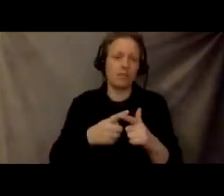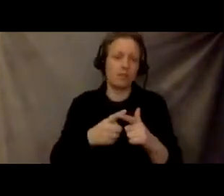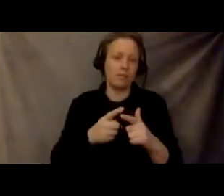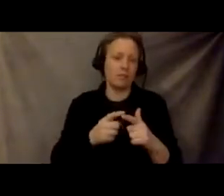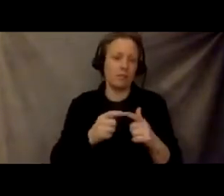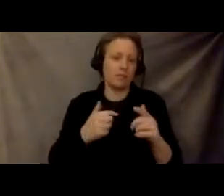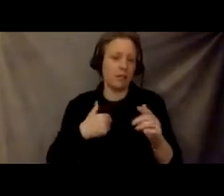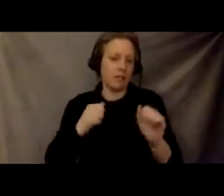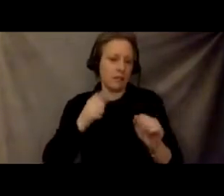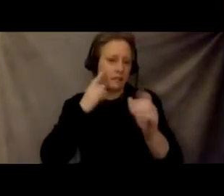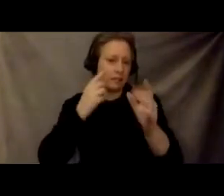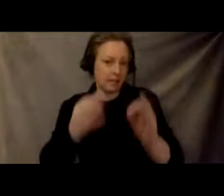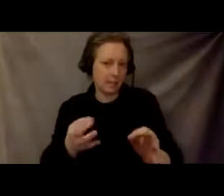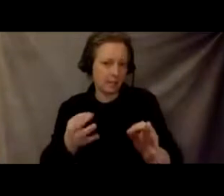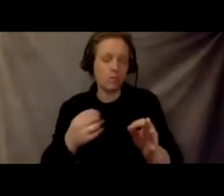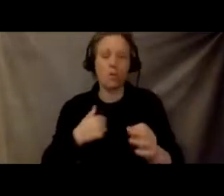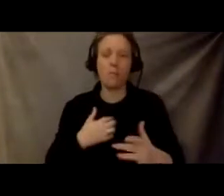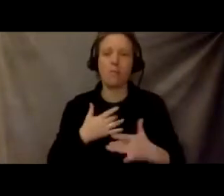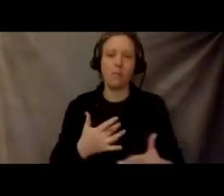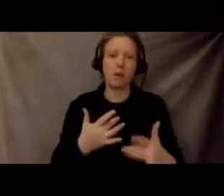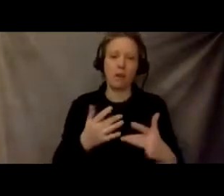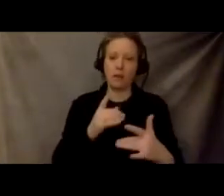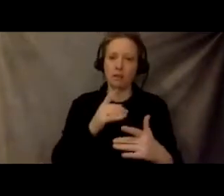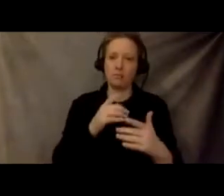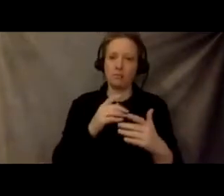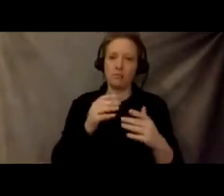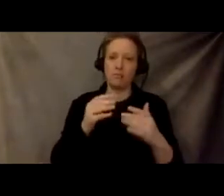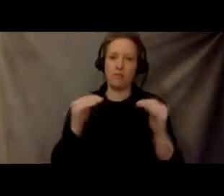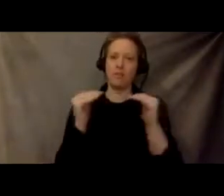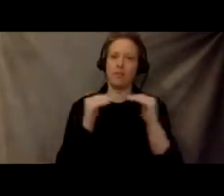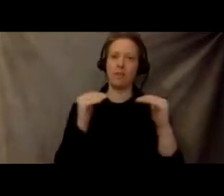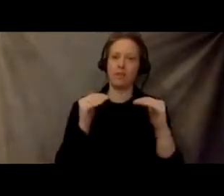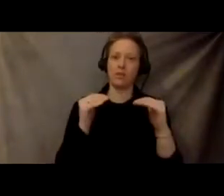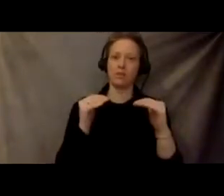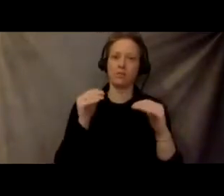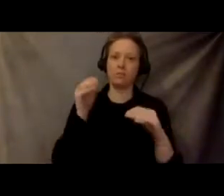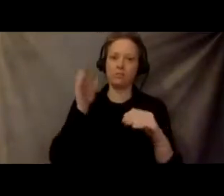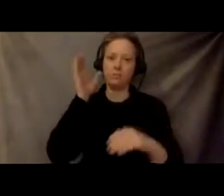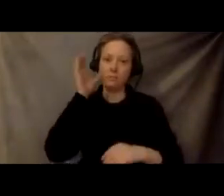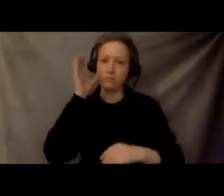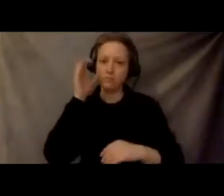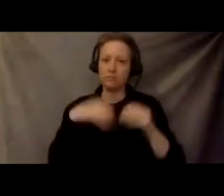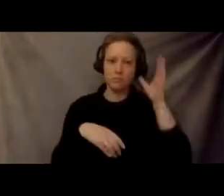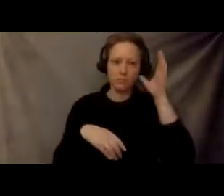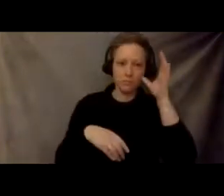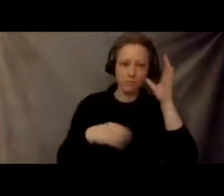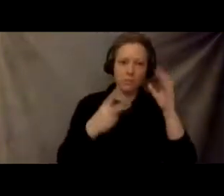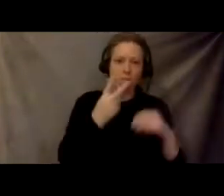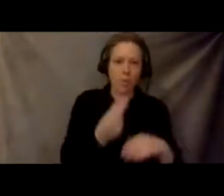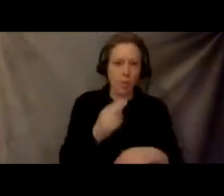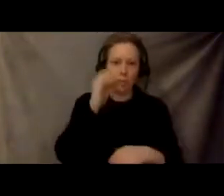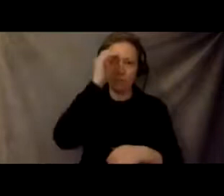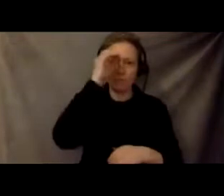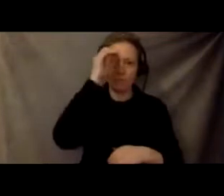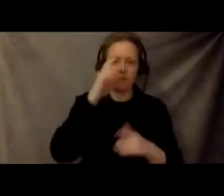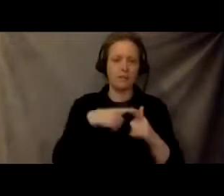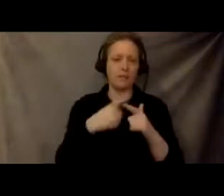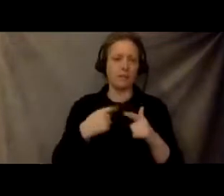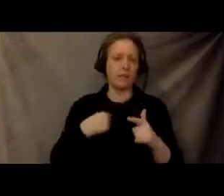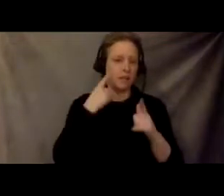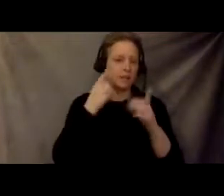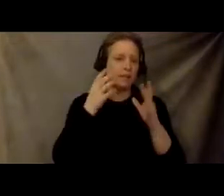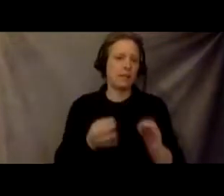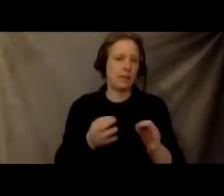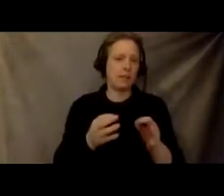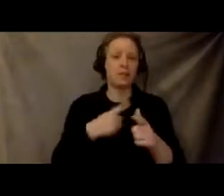to both sides and adjudicate it, and people can judge me as they will based upon that adjudication.